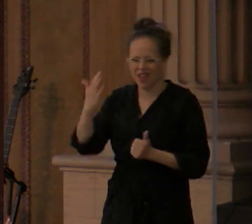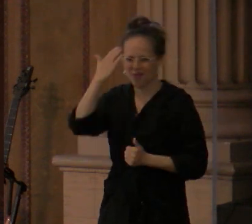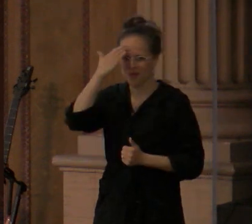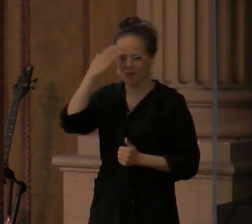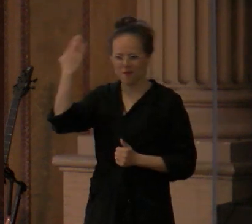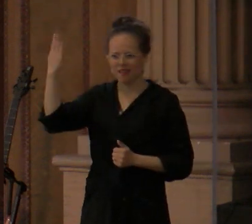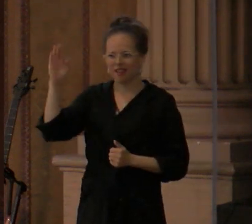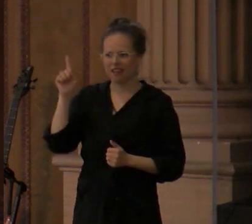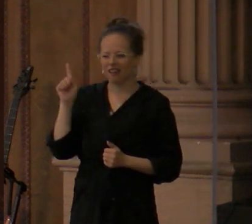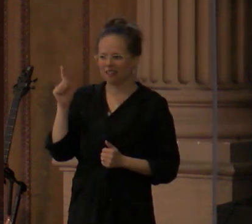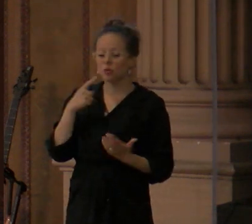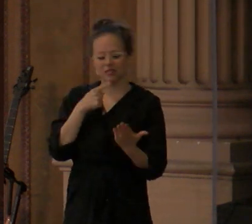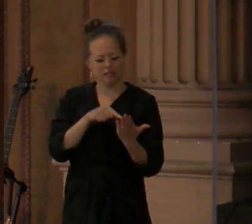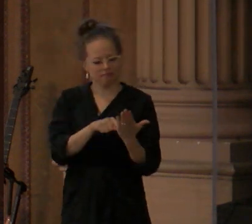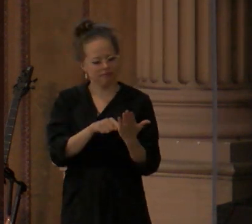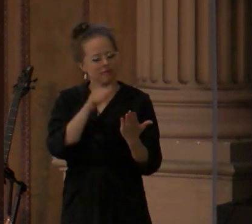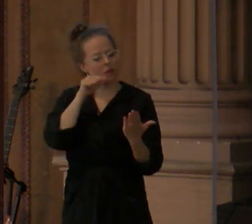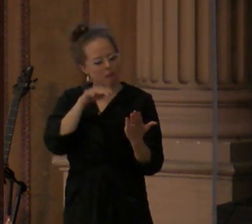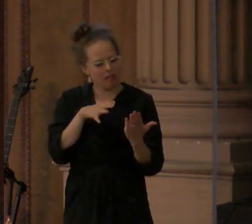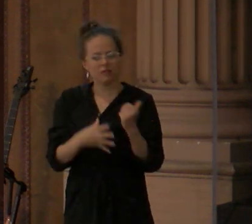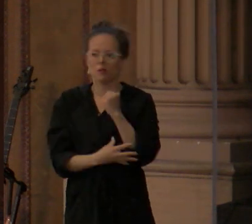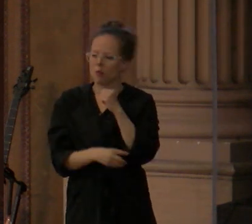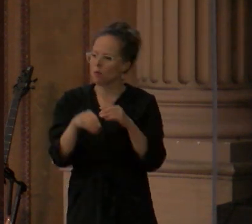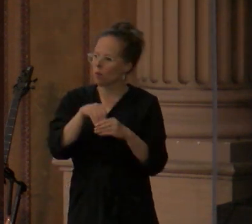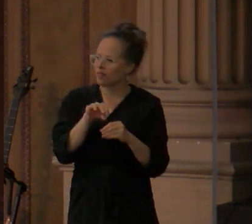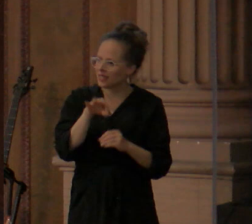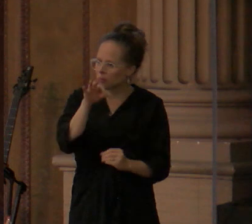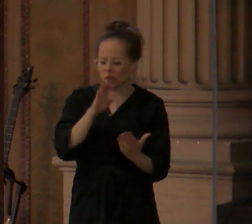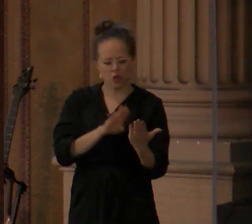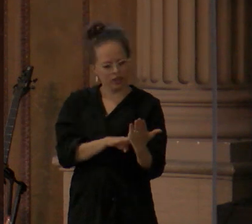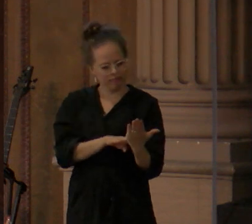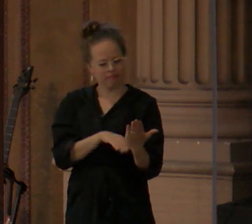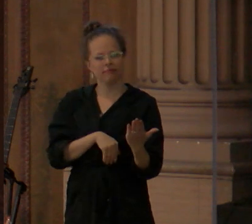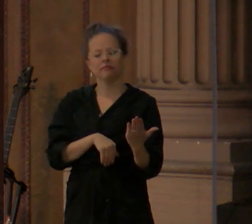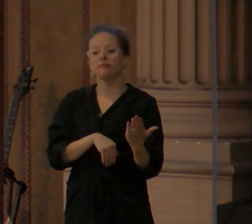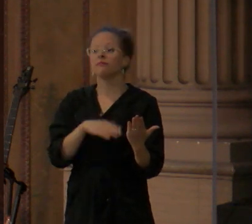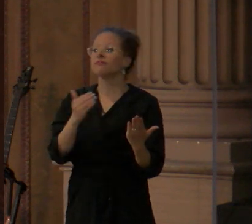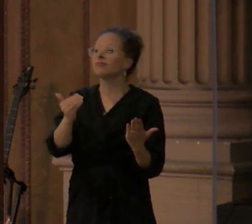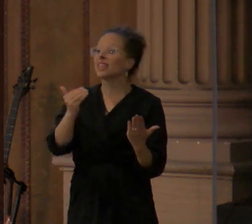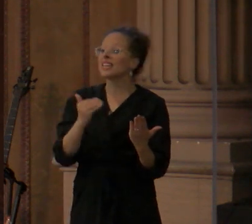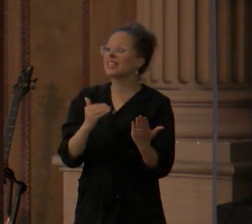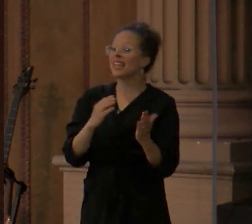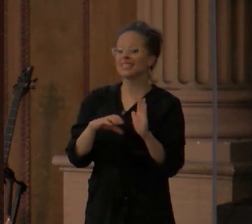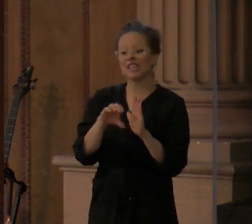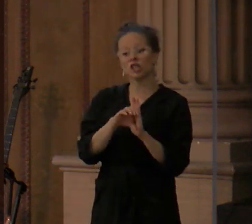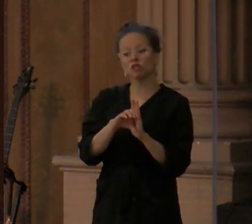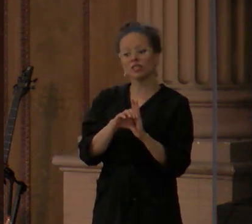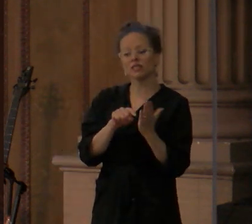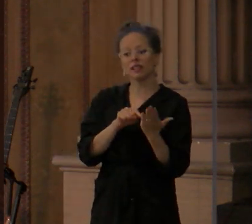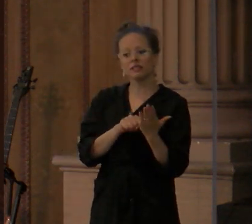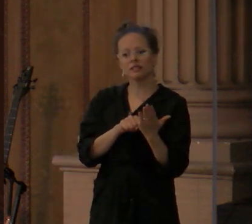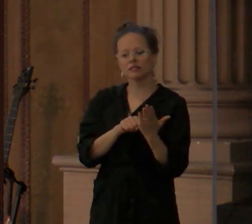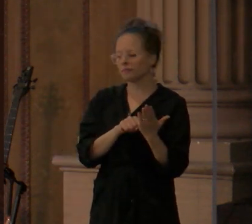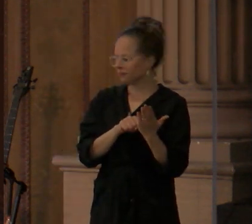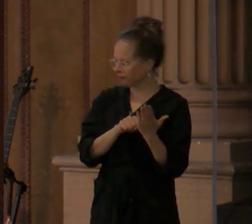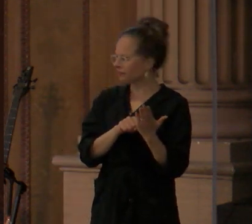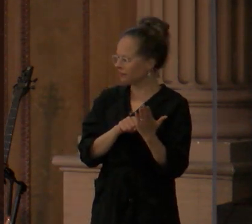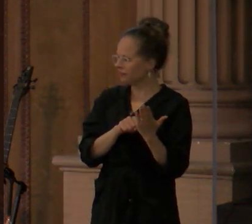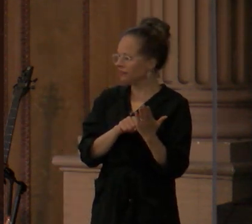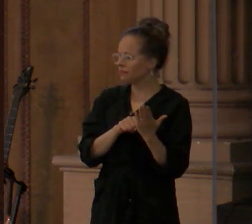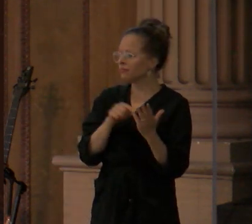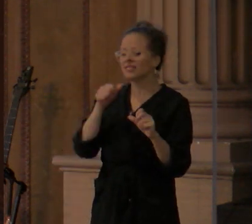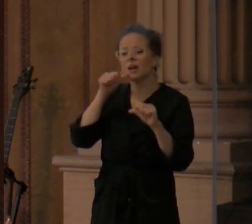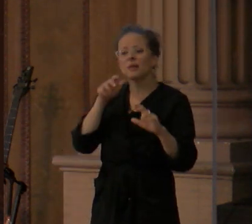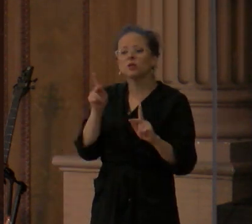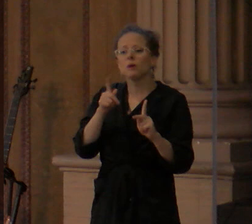So he says, blessed are the poor in spirit, for theirs is the kingdom of heaven. The next characteristic of kingdom people is mourning. Matthew 5, 4. says, blessed are those who